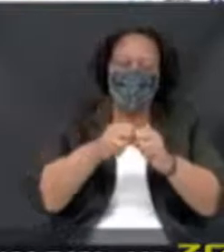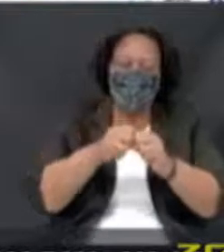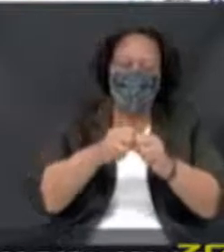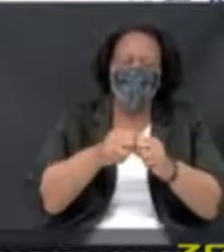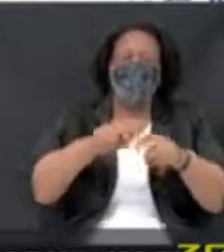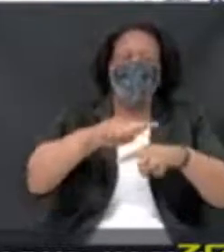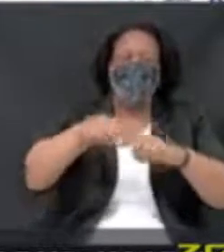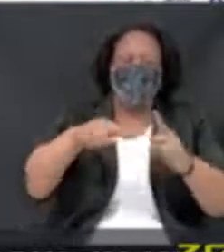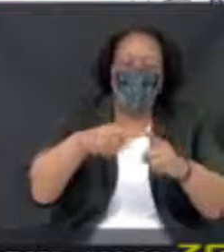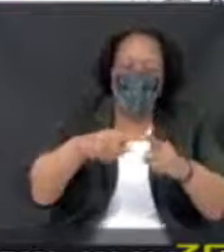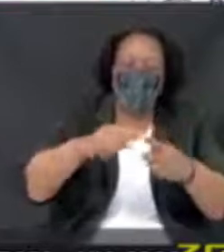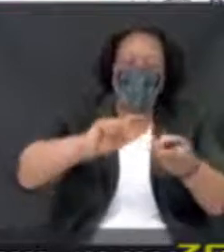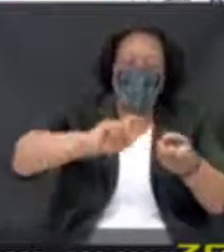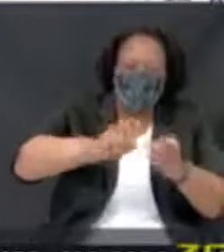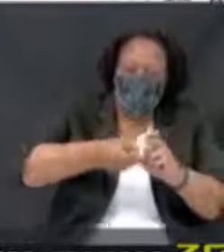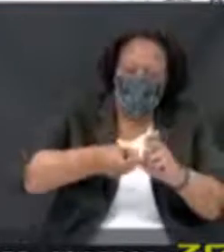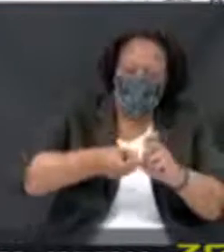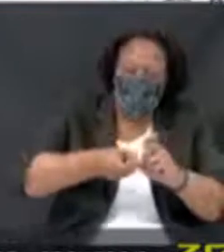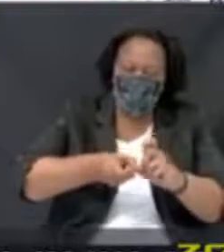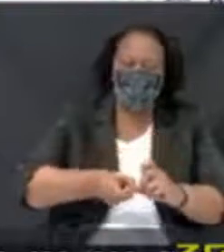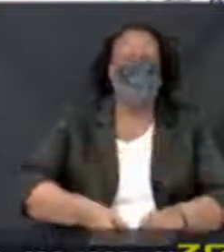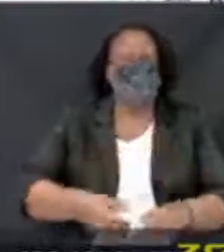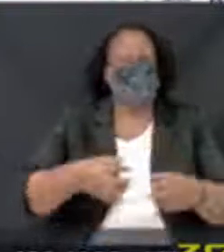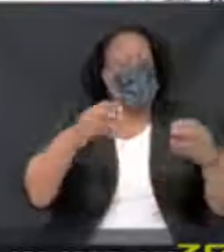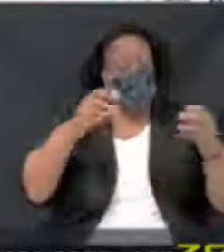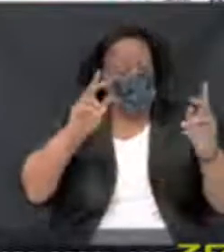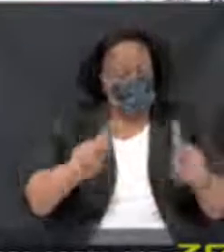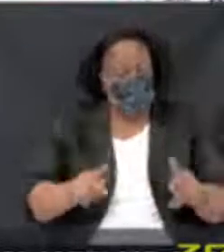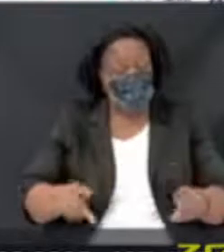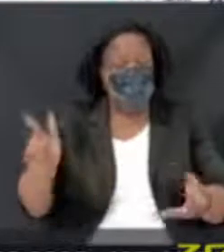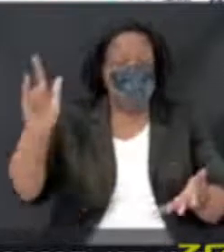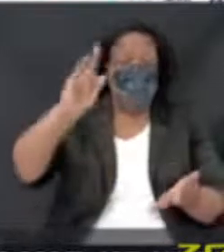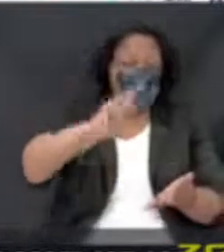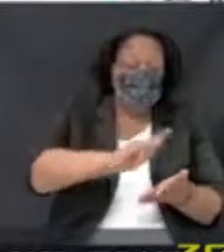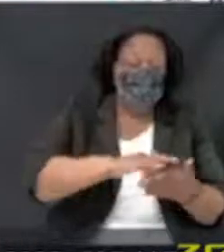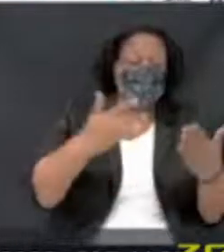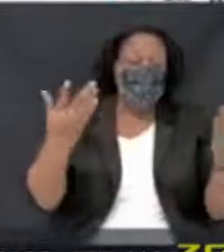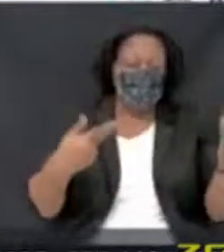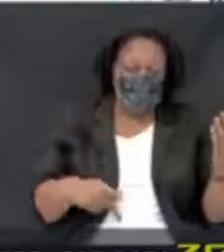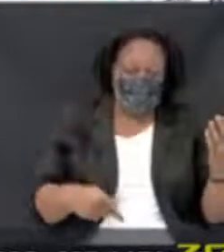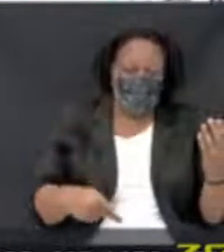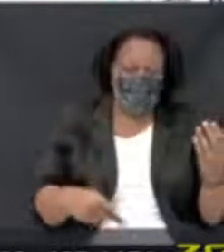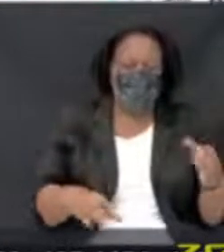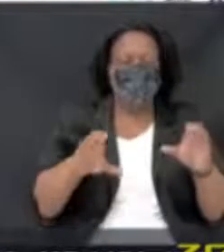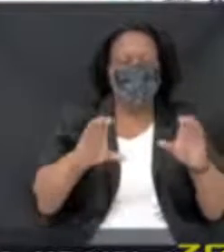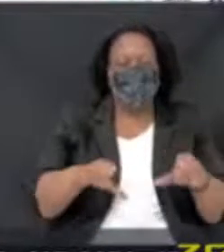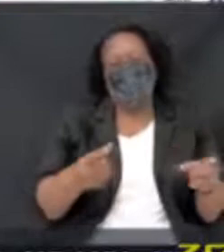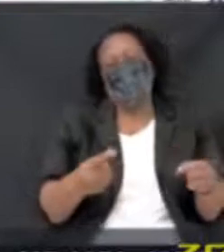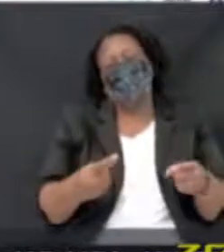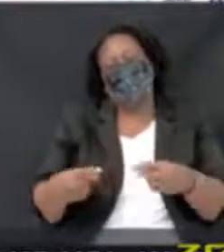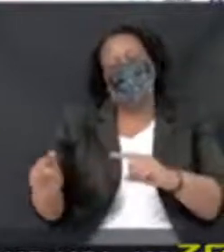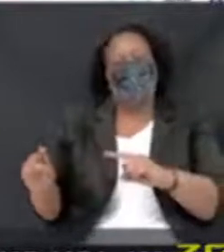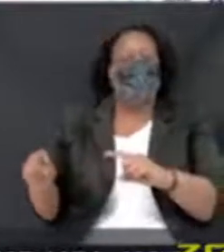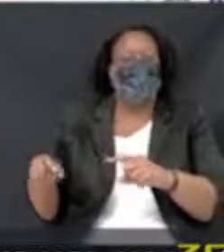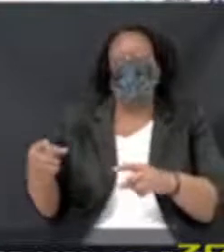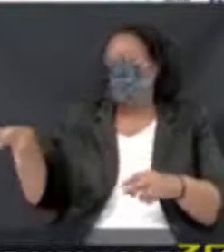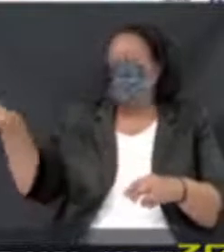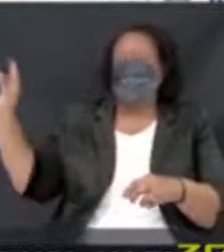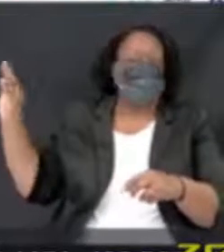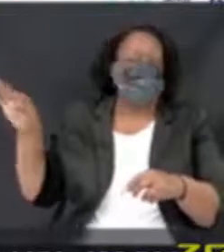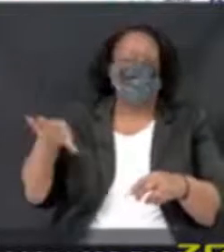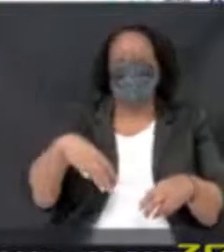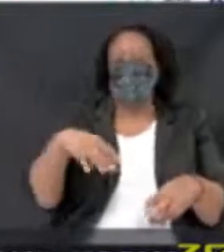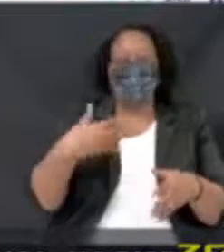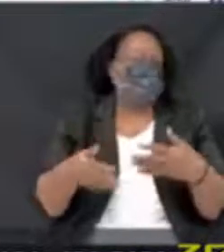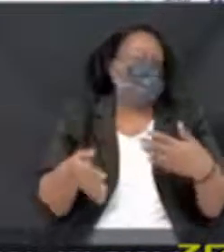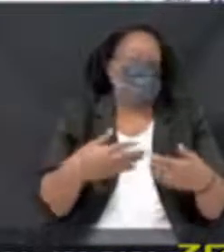implemented. We have also received a lot of questions about the fencing, and the fencing has brought a lot of